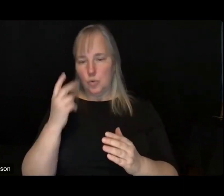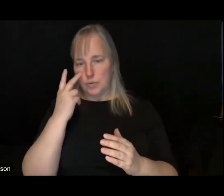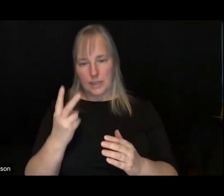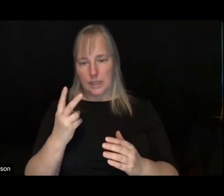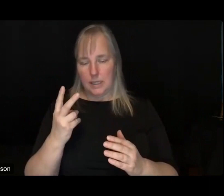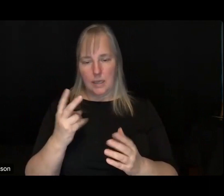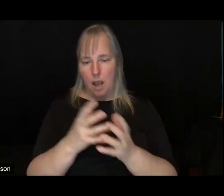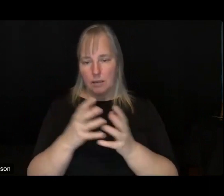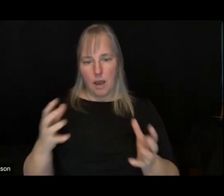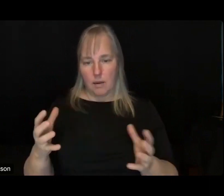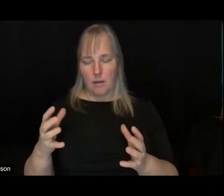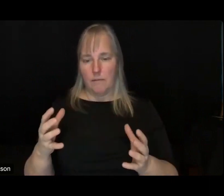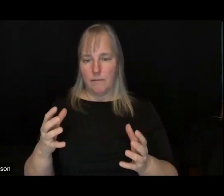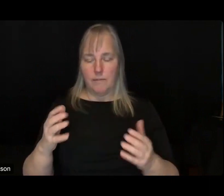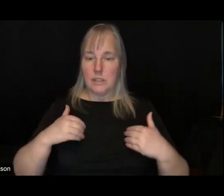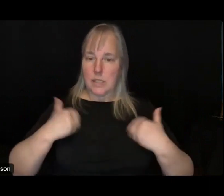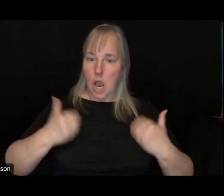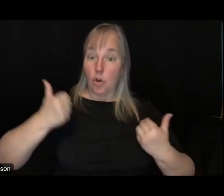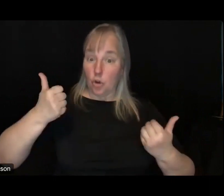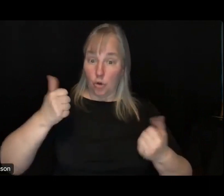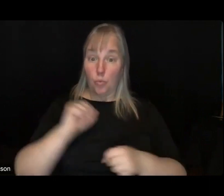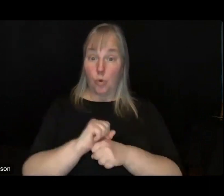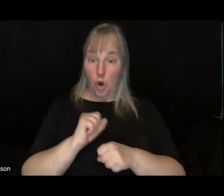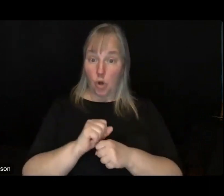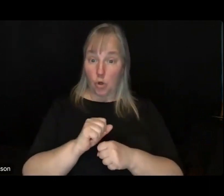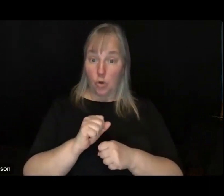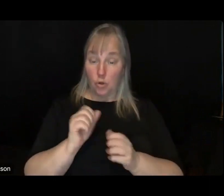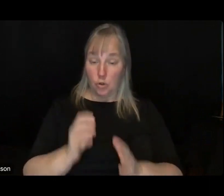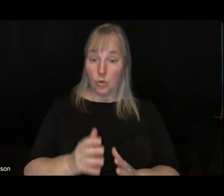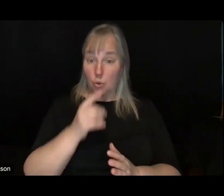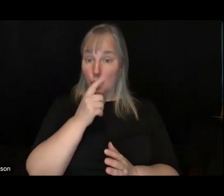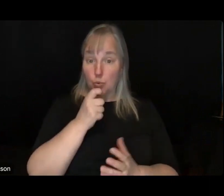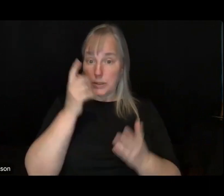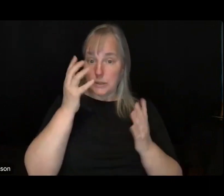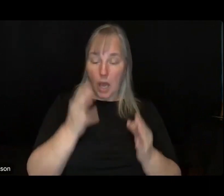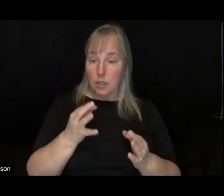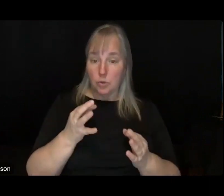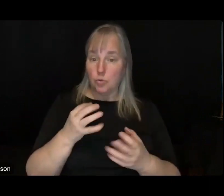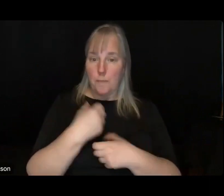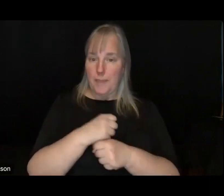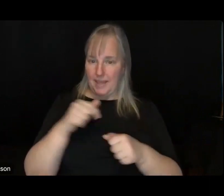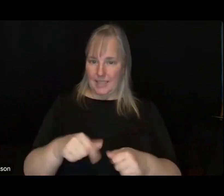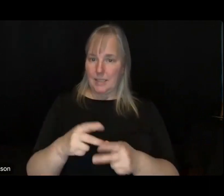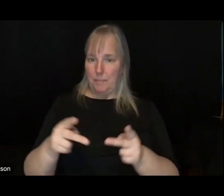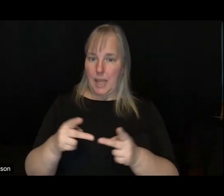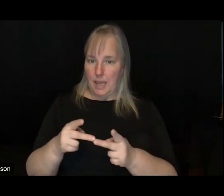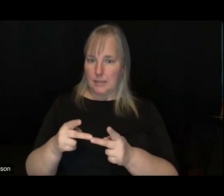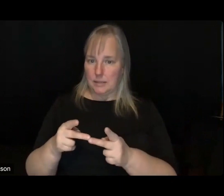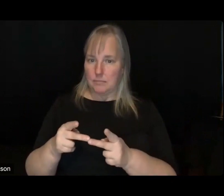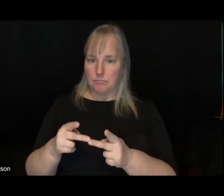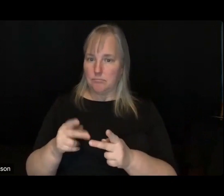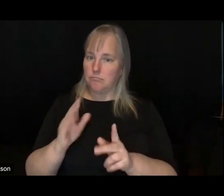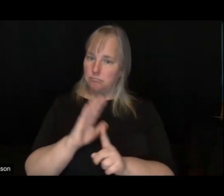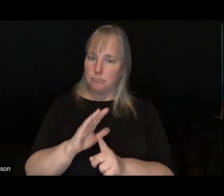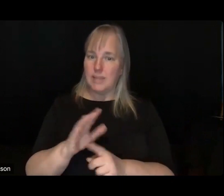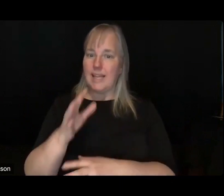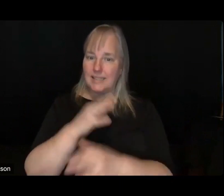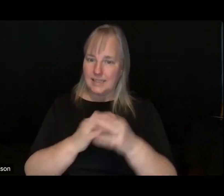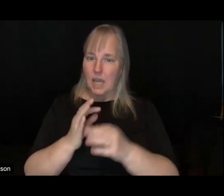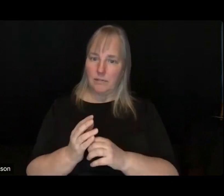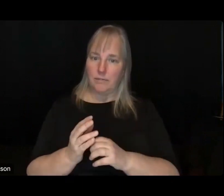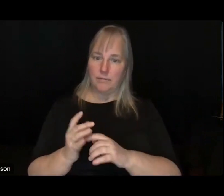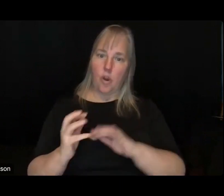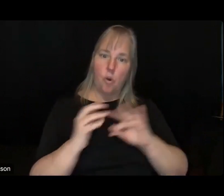of younger workers who have decided to make this a place instead of normally heading to the cities. So I think